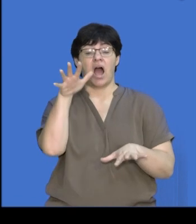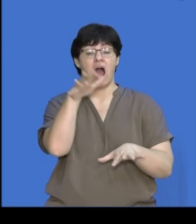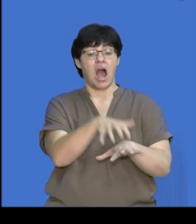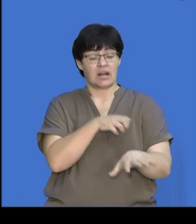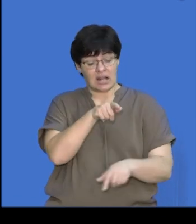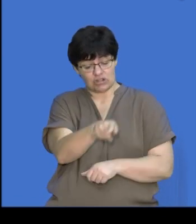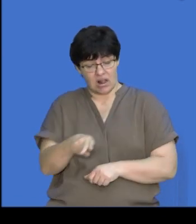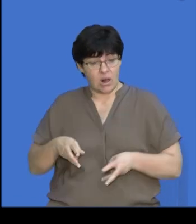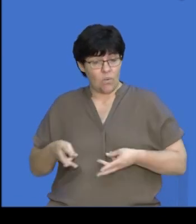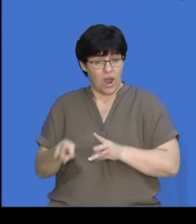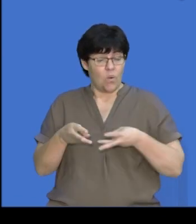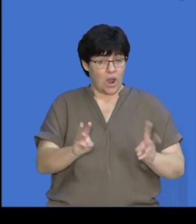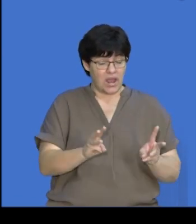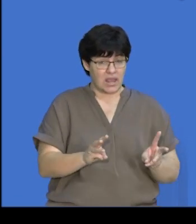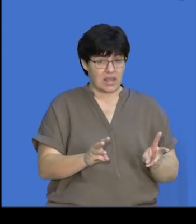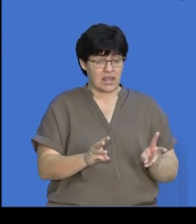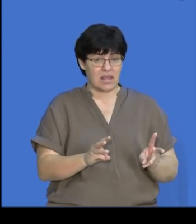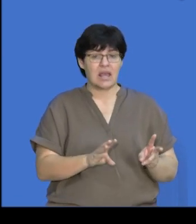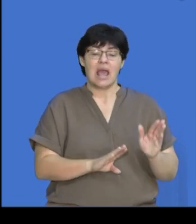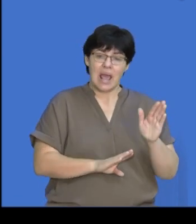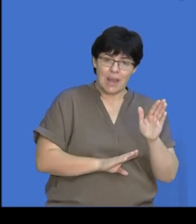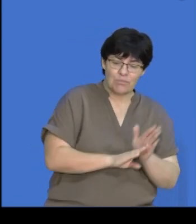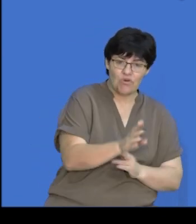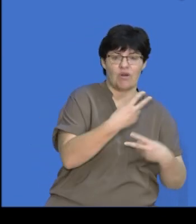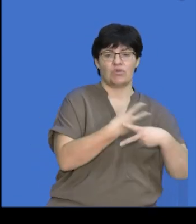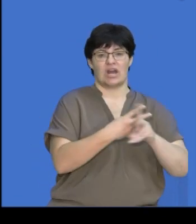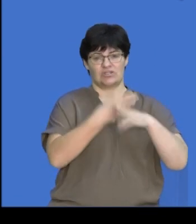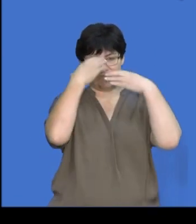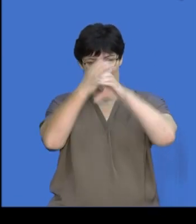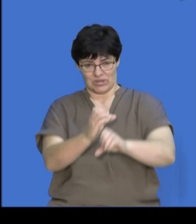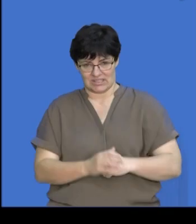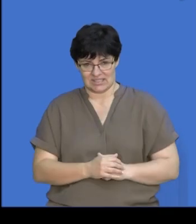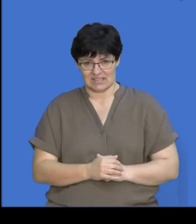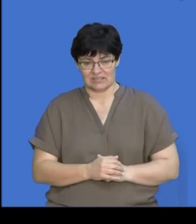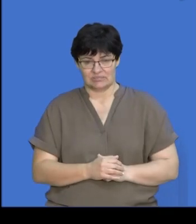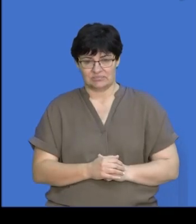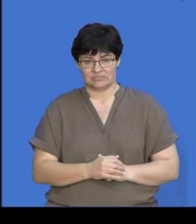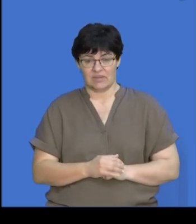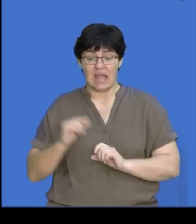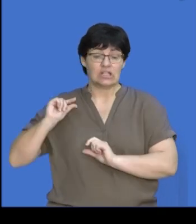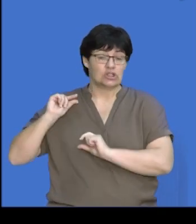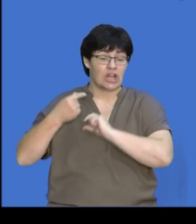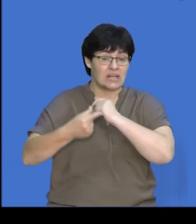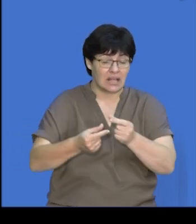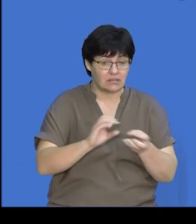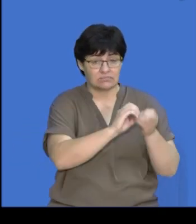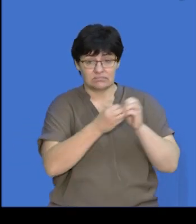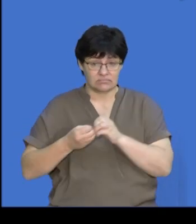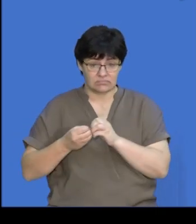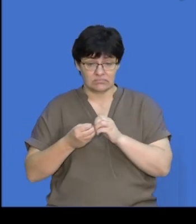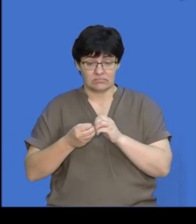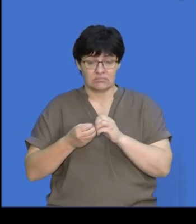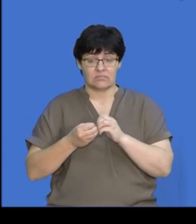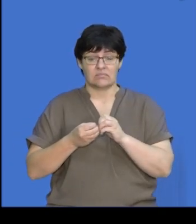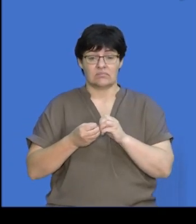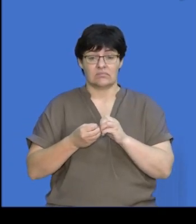agricultural methods focused on improved production, the use of genetically modified crops,